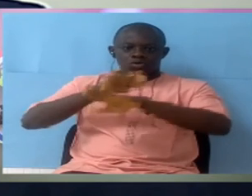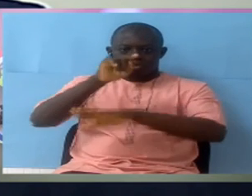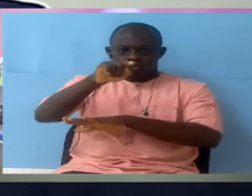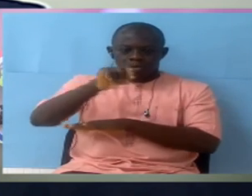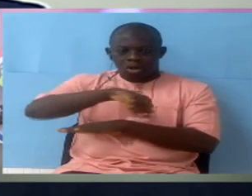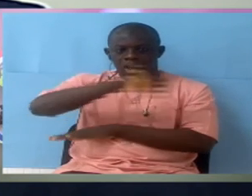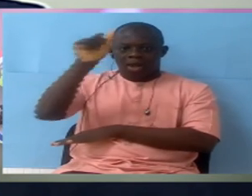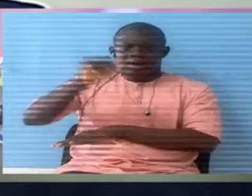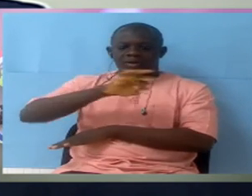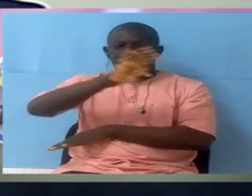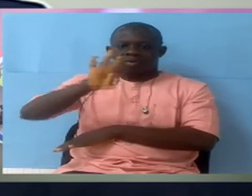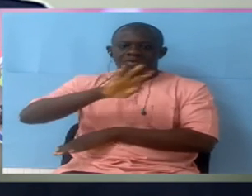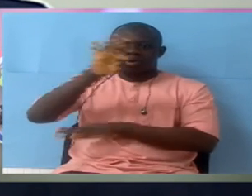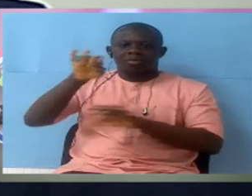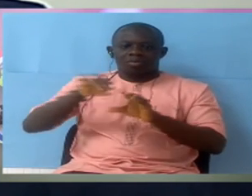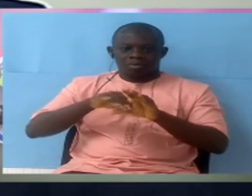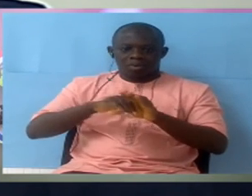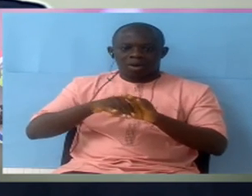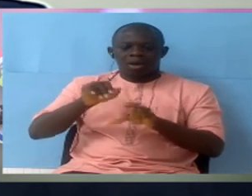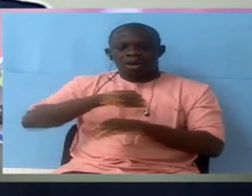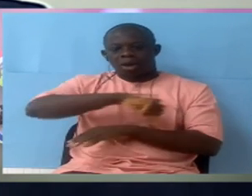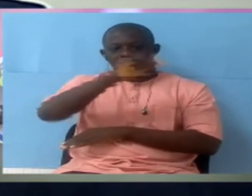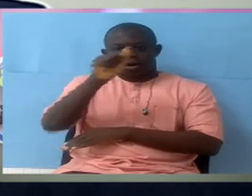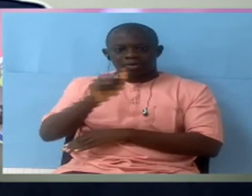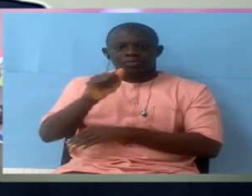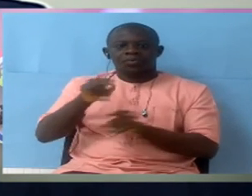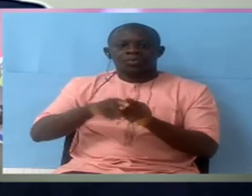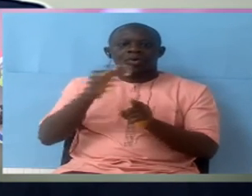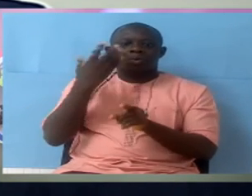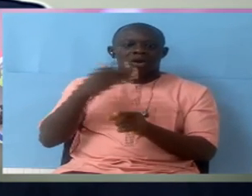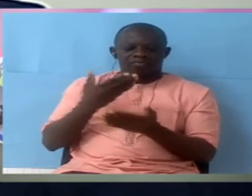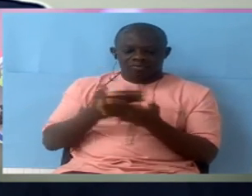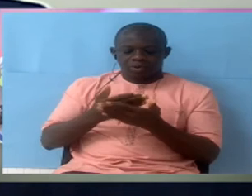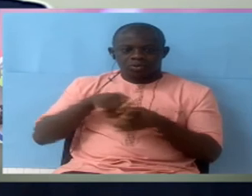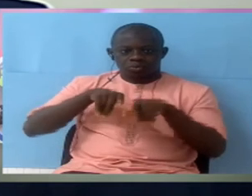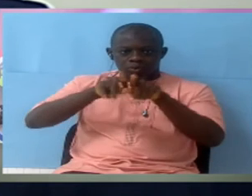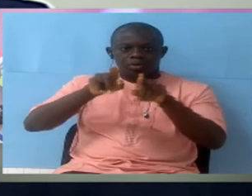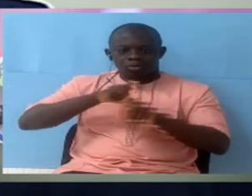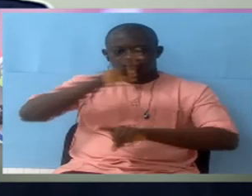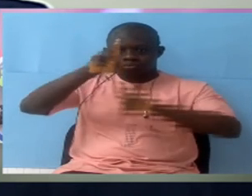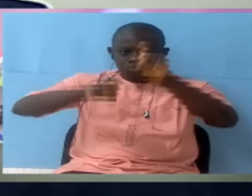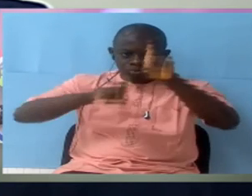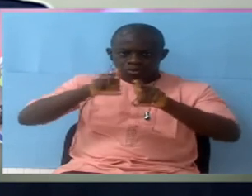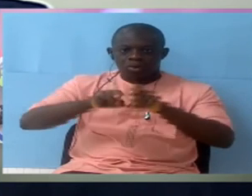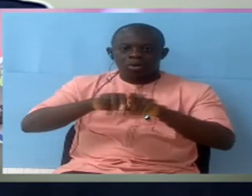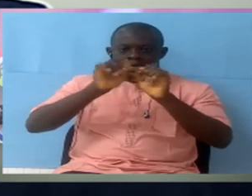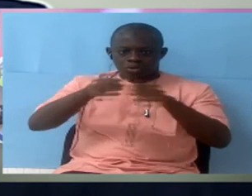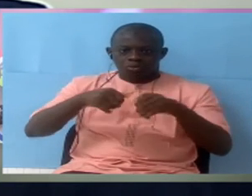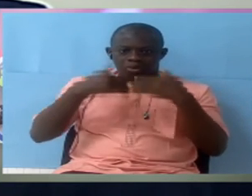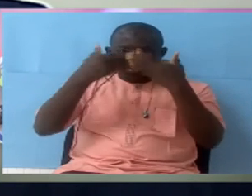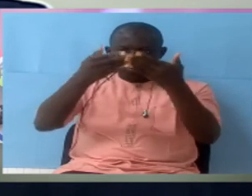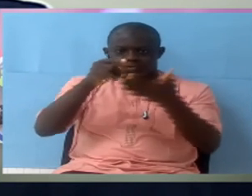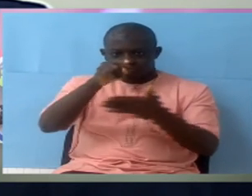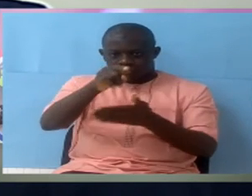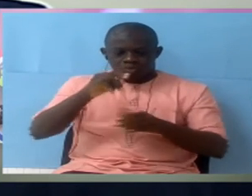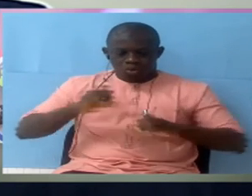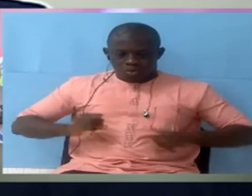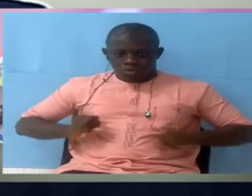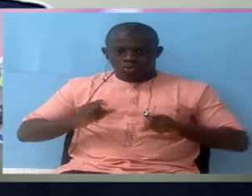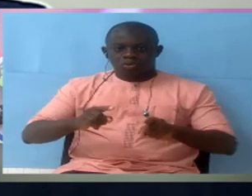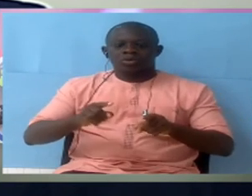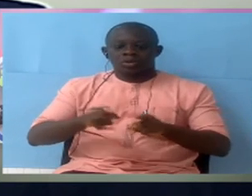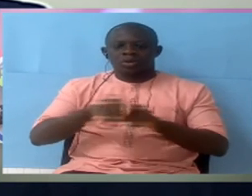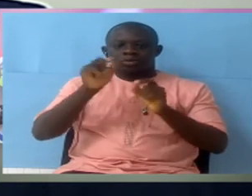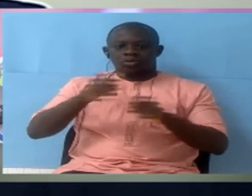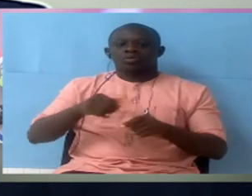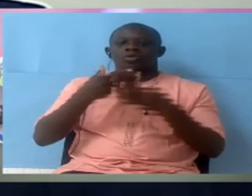and your family. And when I'm done with the questioning, will give you the opportunity to